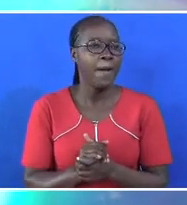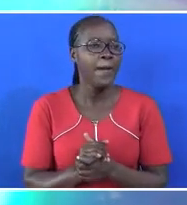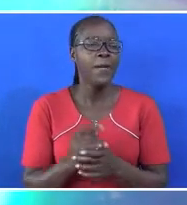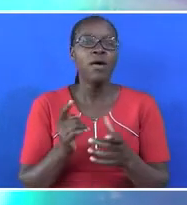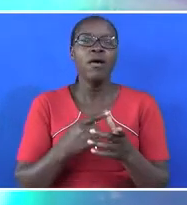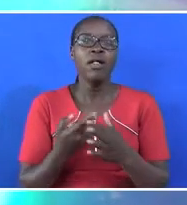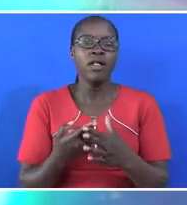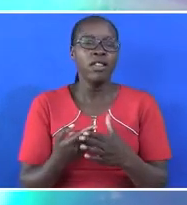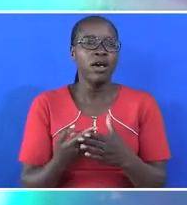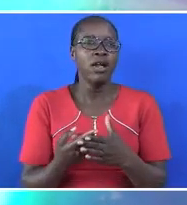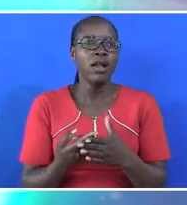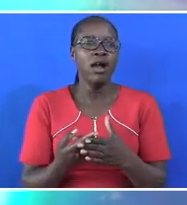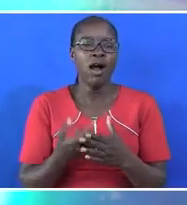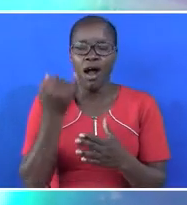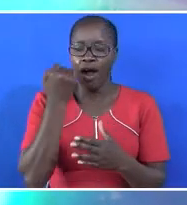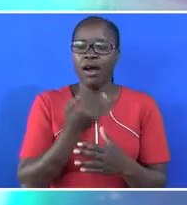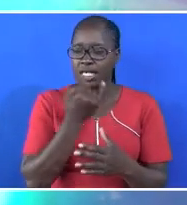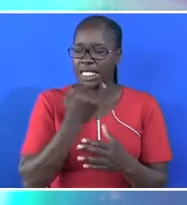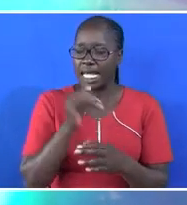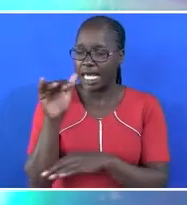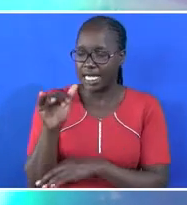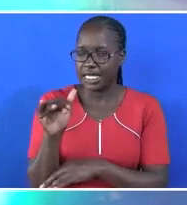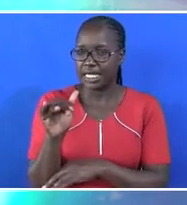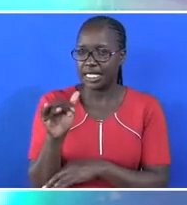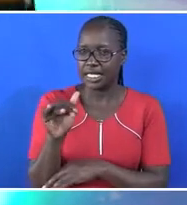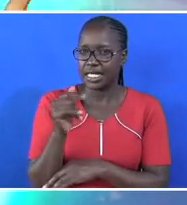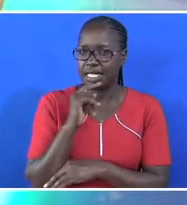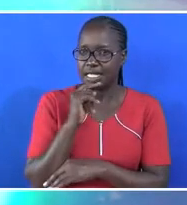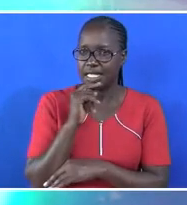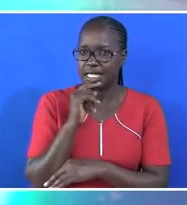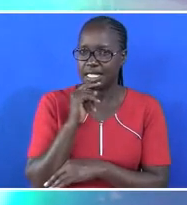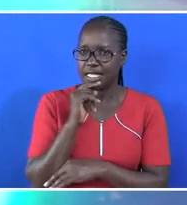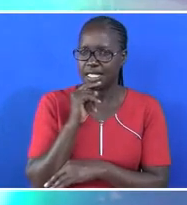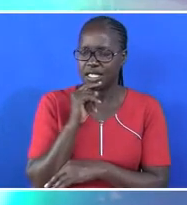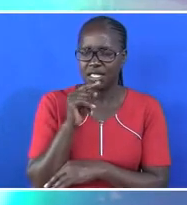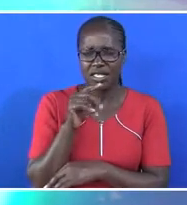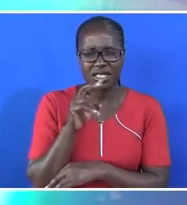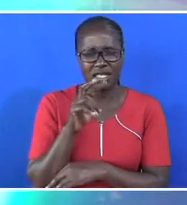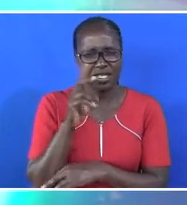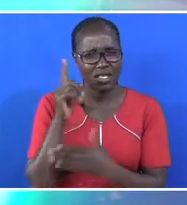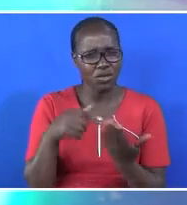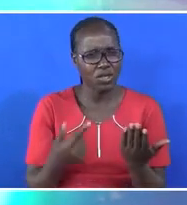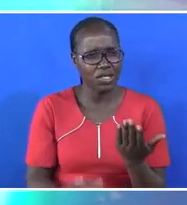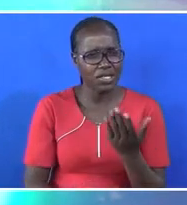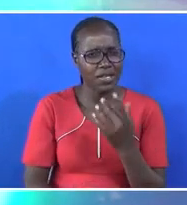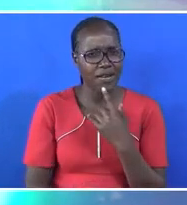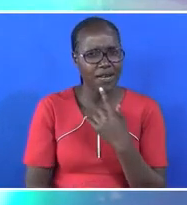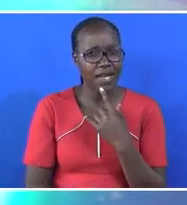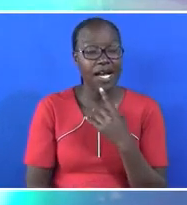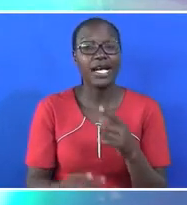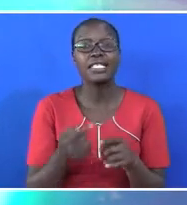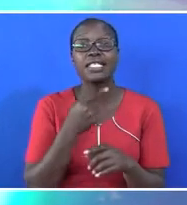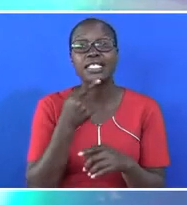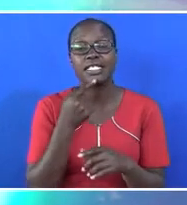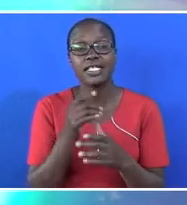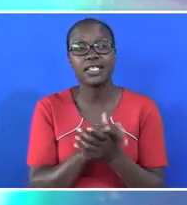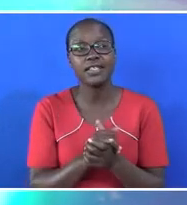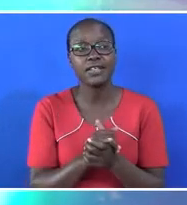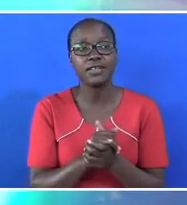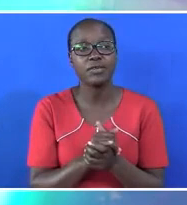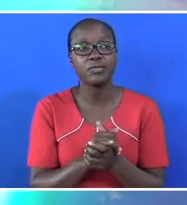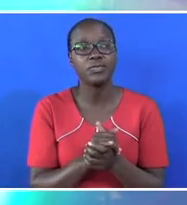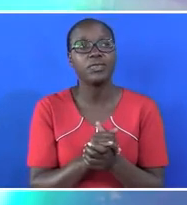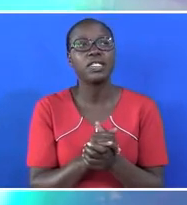then Isaiah asks, what have they seen? And the Message Bible says that this is